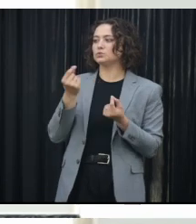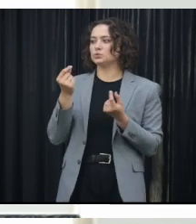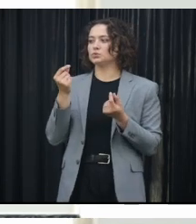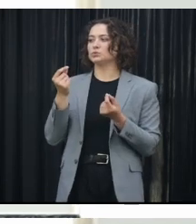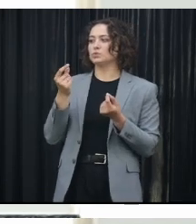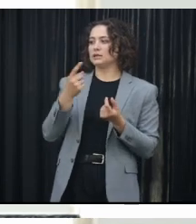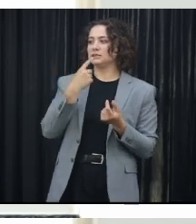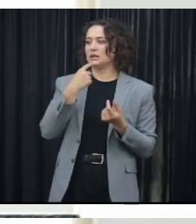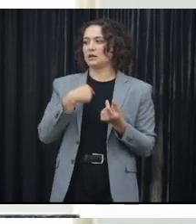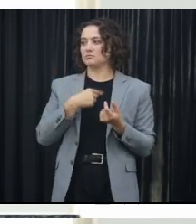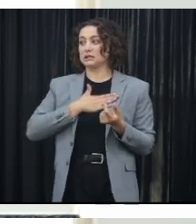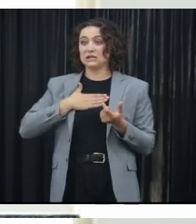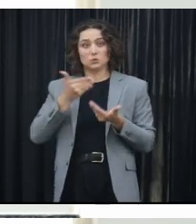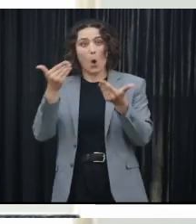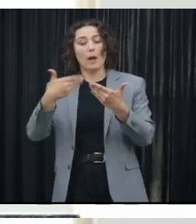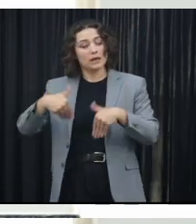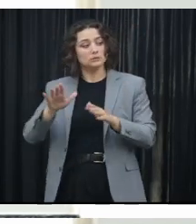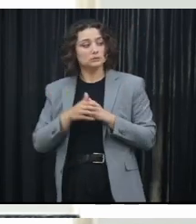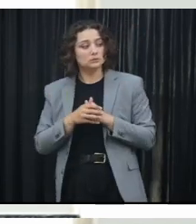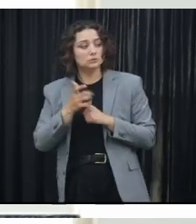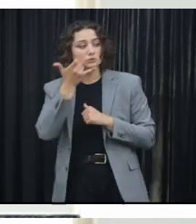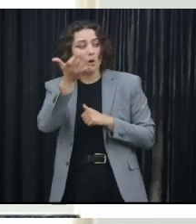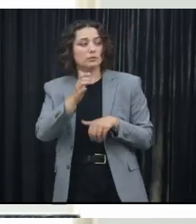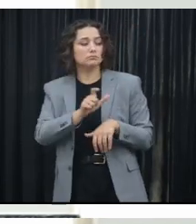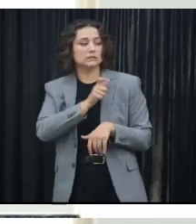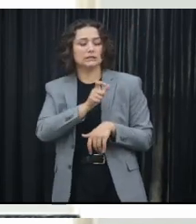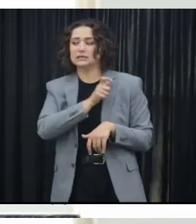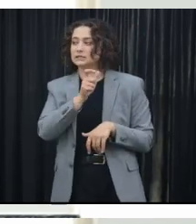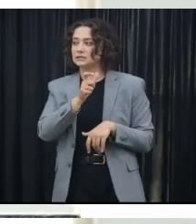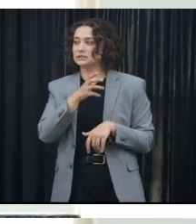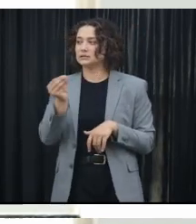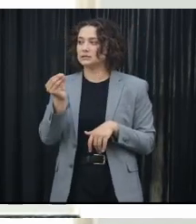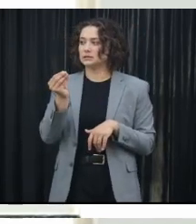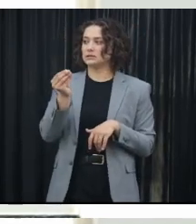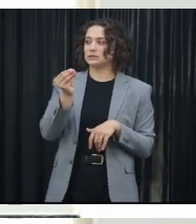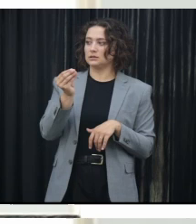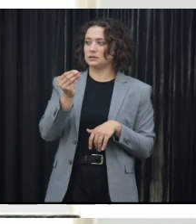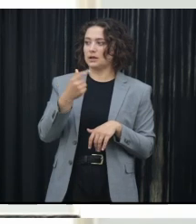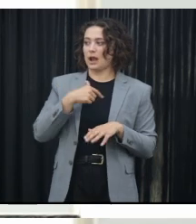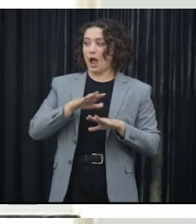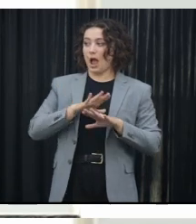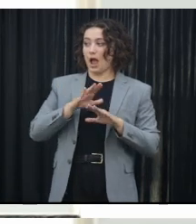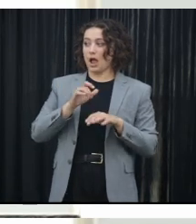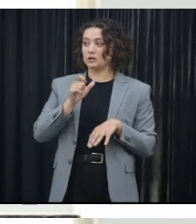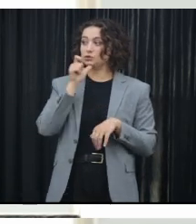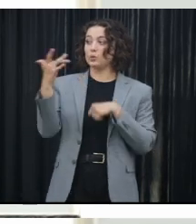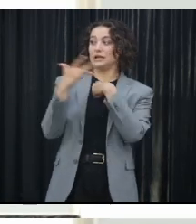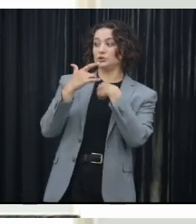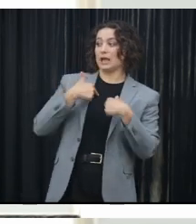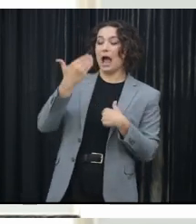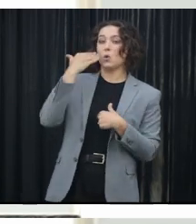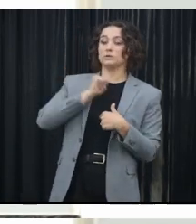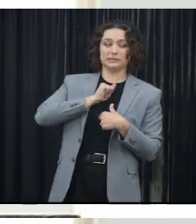do. And I said, any closer, I'm no self-defense, so don't touch me. And I said, don't touch my service